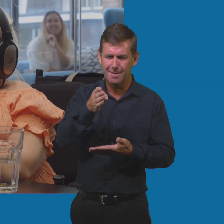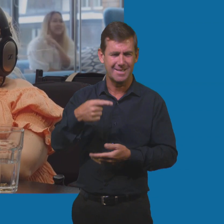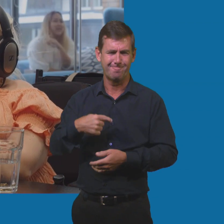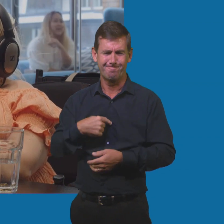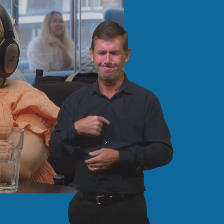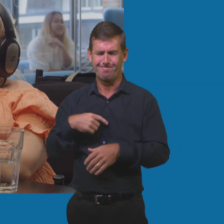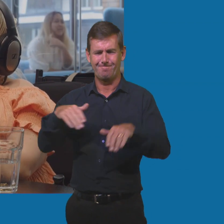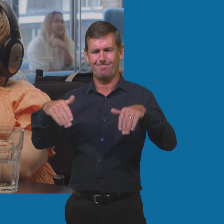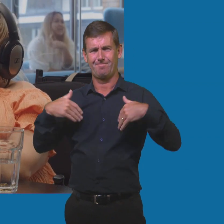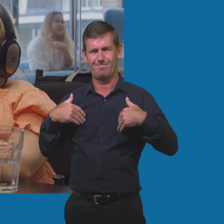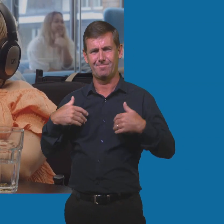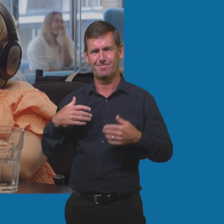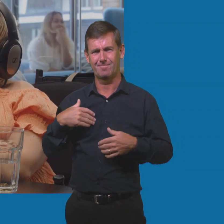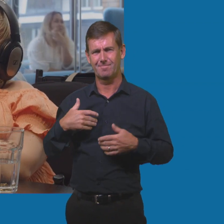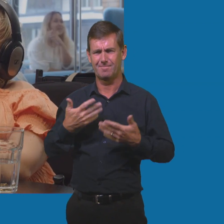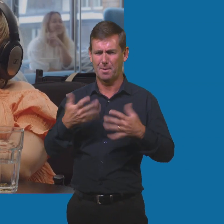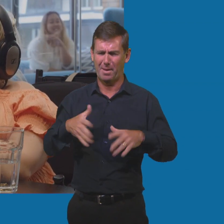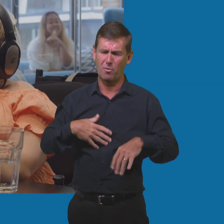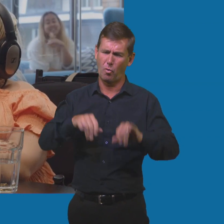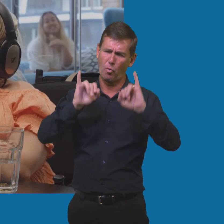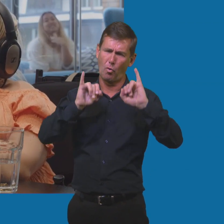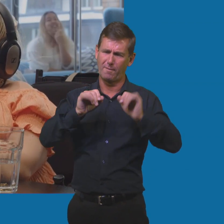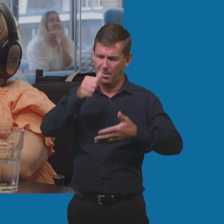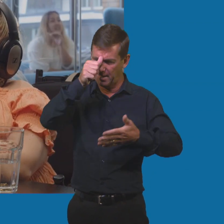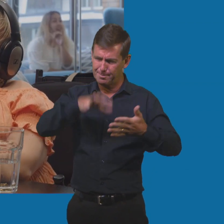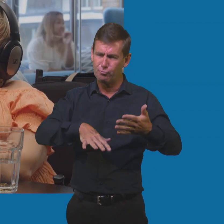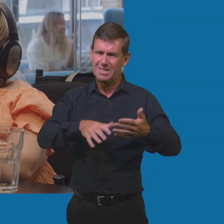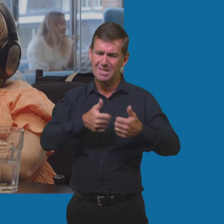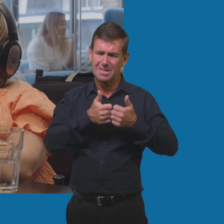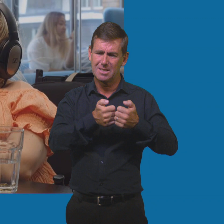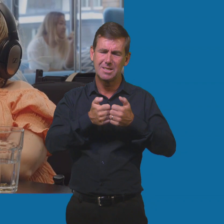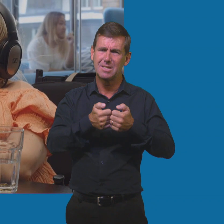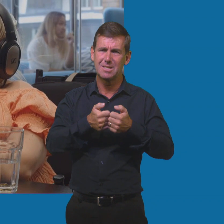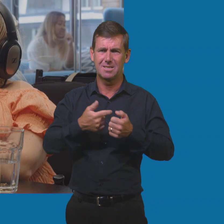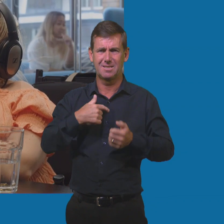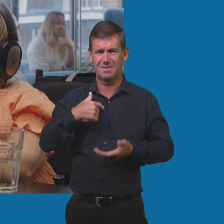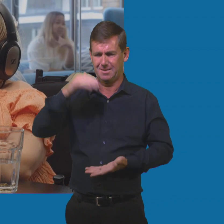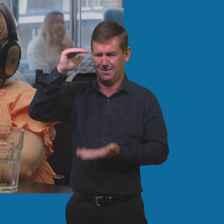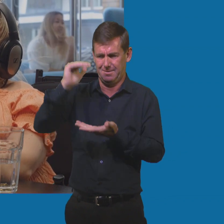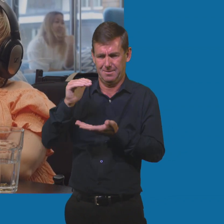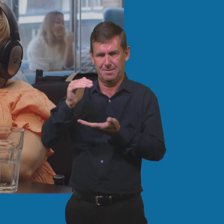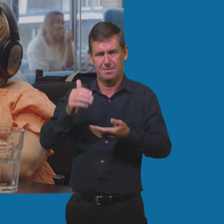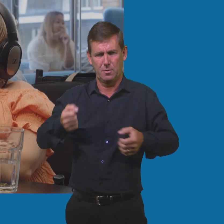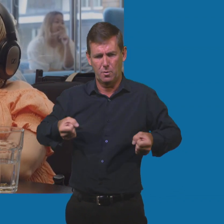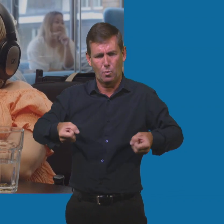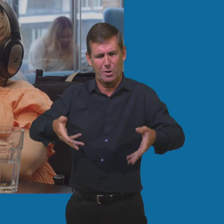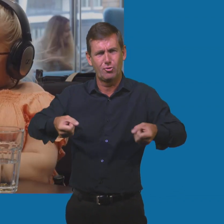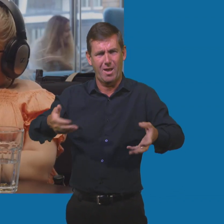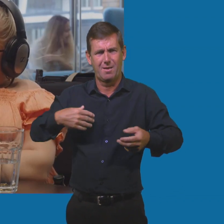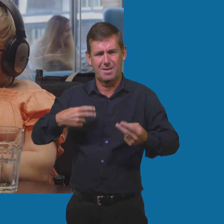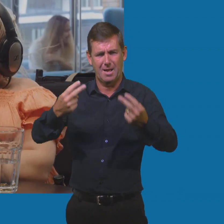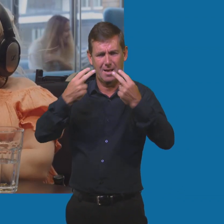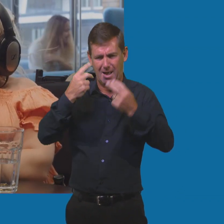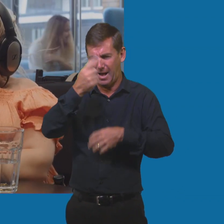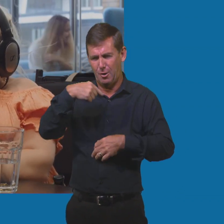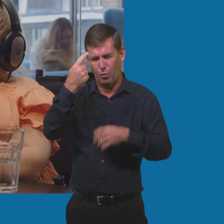to dating. To be fair, I've had some really horrendous dating experiences. I'm a petite statured wheelchair user. I do look different. This